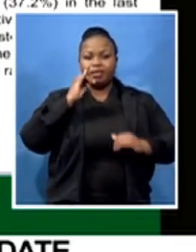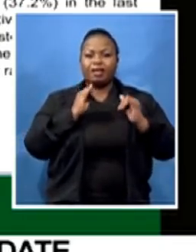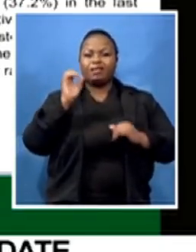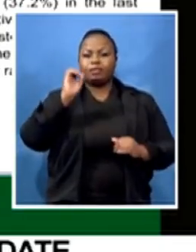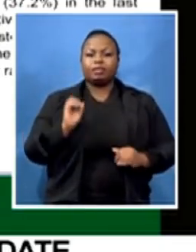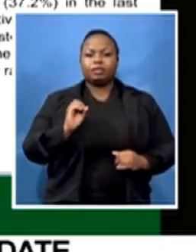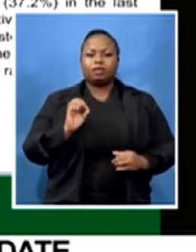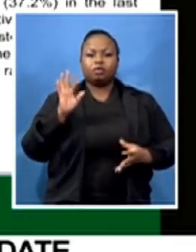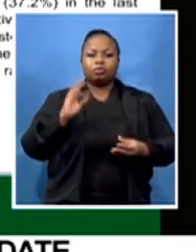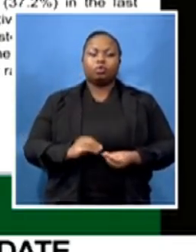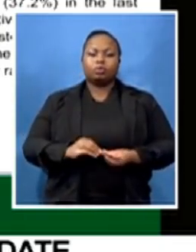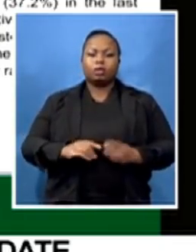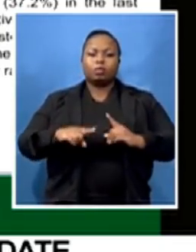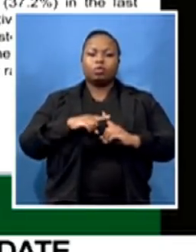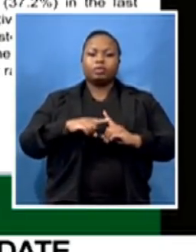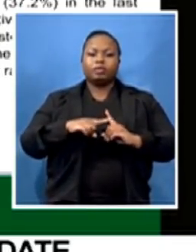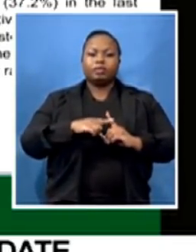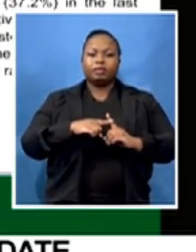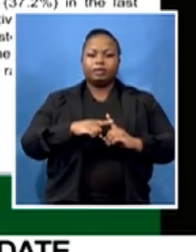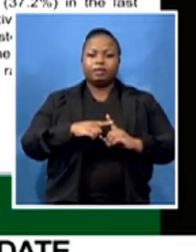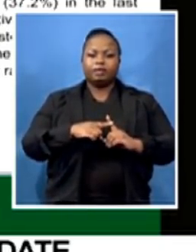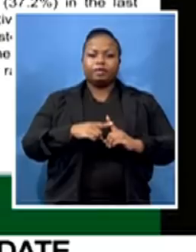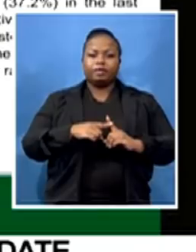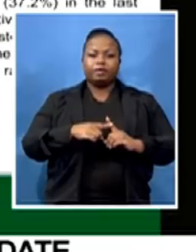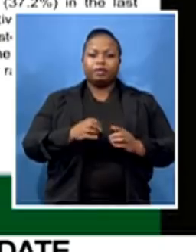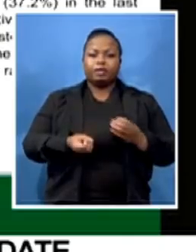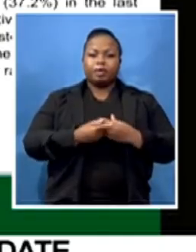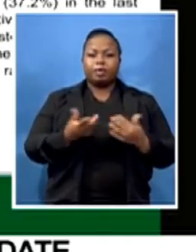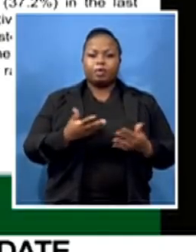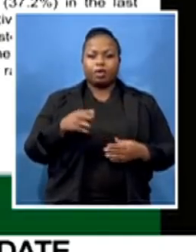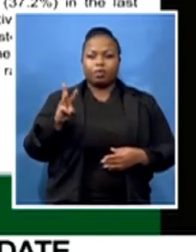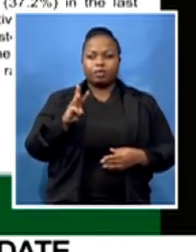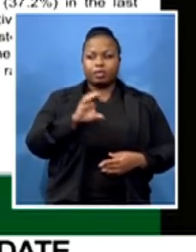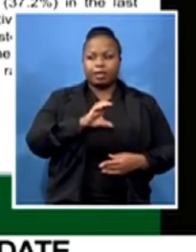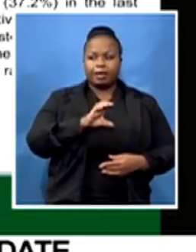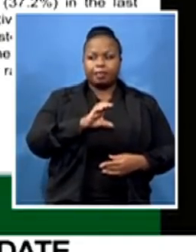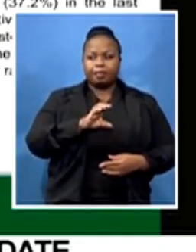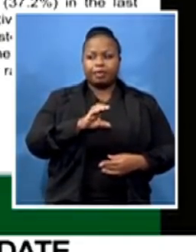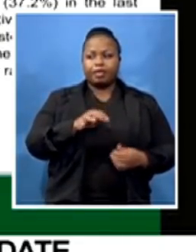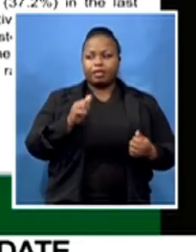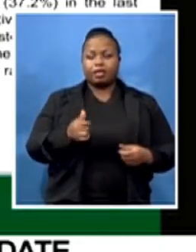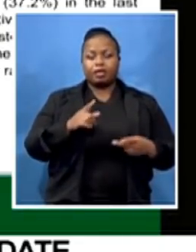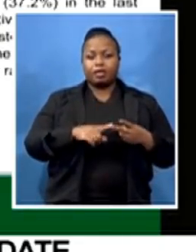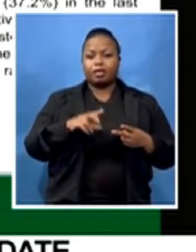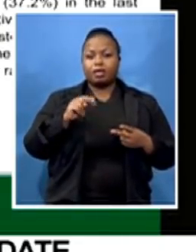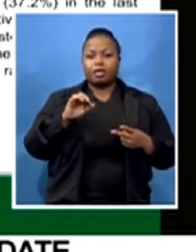was in the Western Cape, and that the next is Eastern Cape at